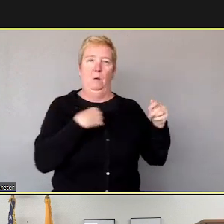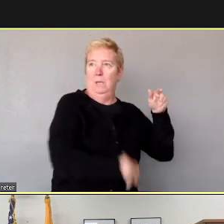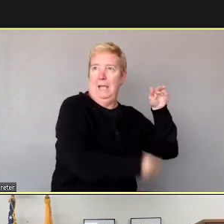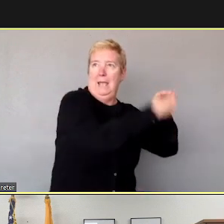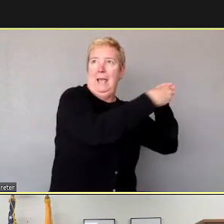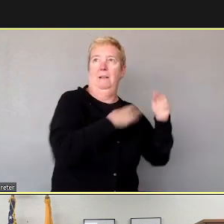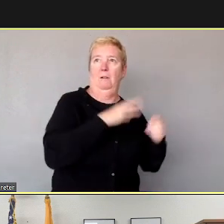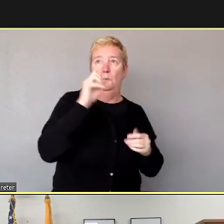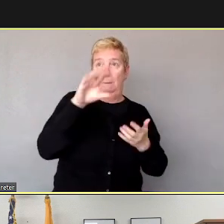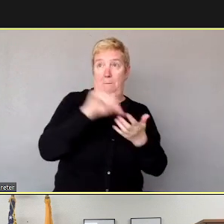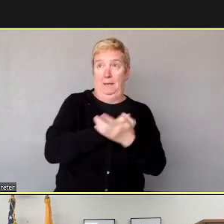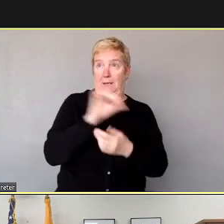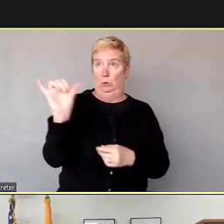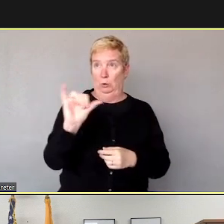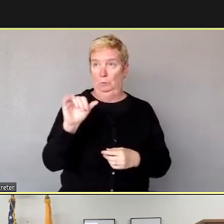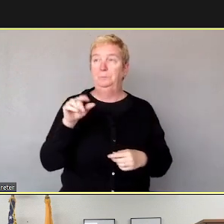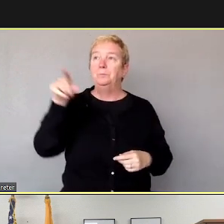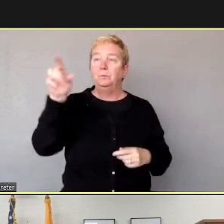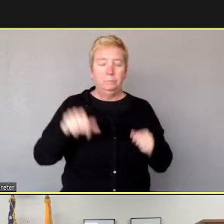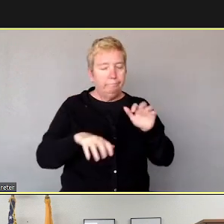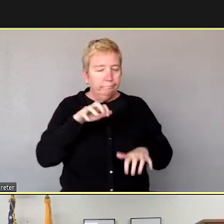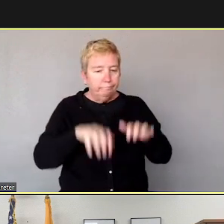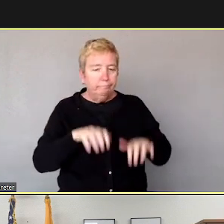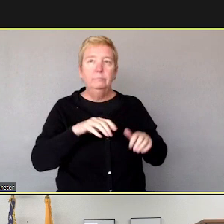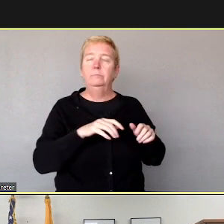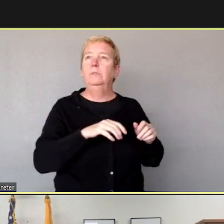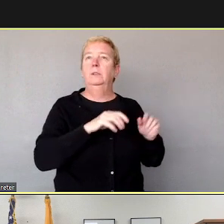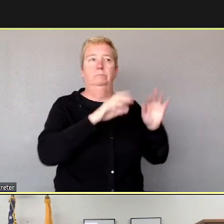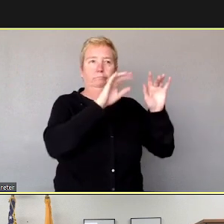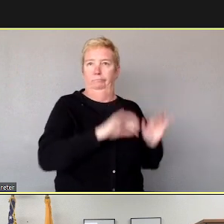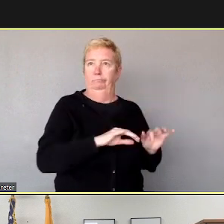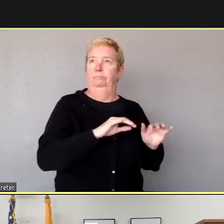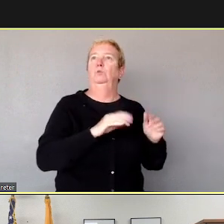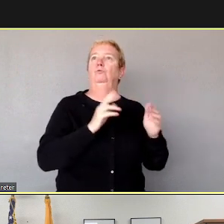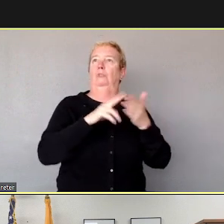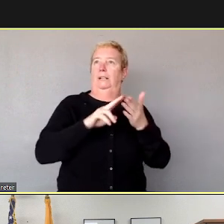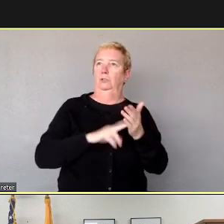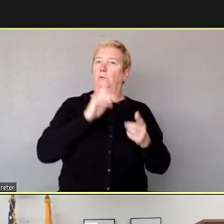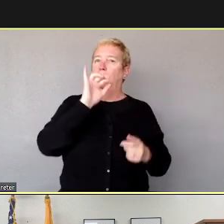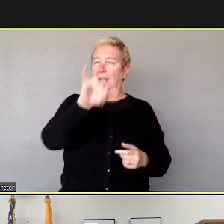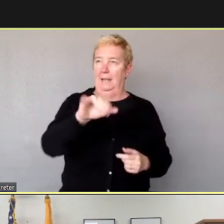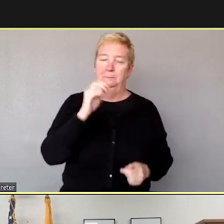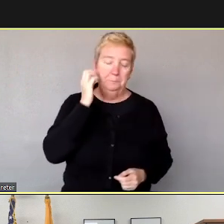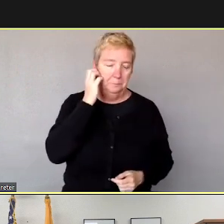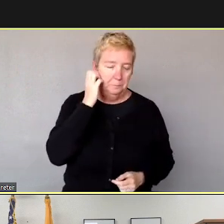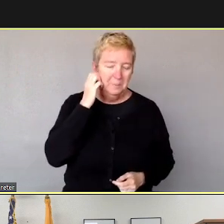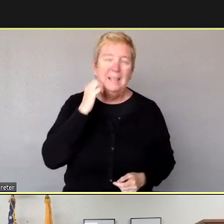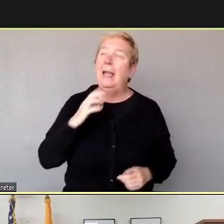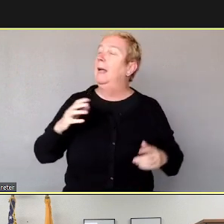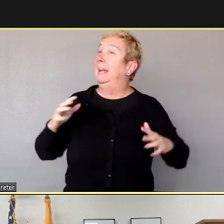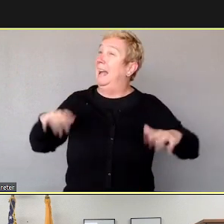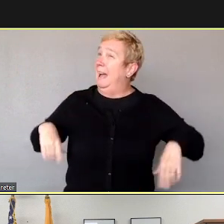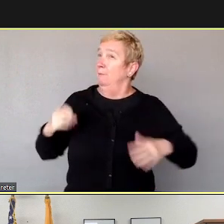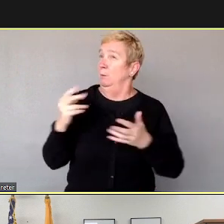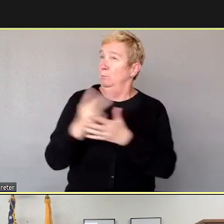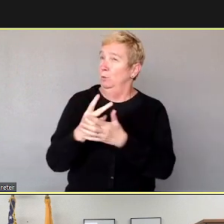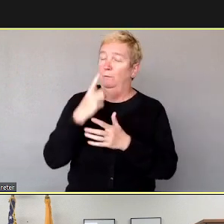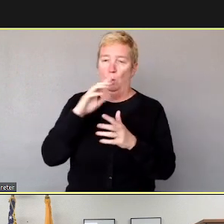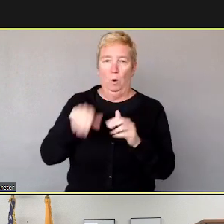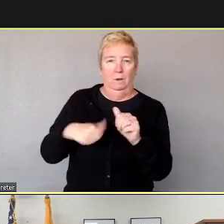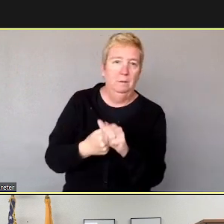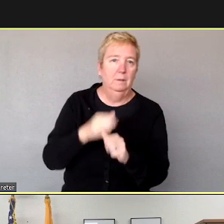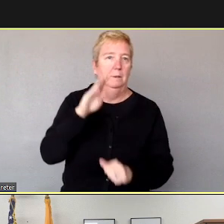vaccinenm.org, where you probably scheduled your prior vaccines. So it's out there. It's still not approved for boosters and things like that. And